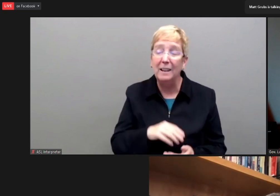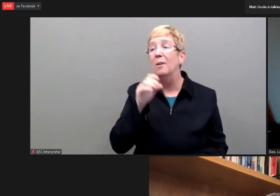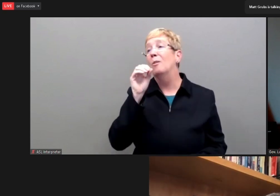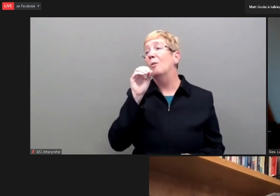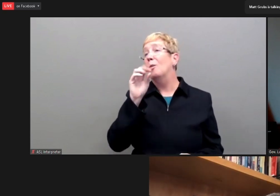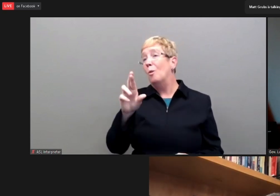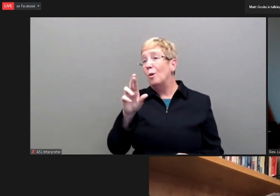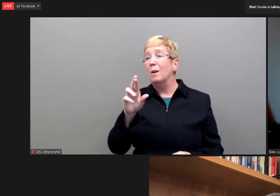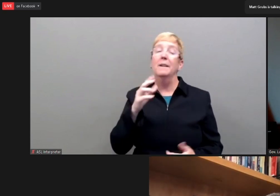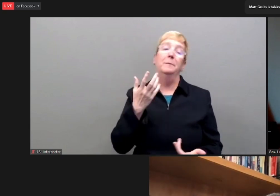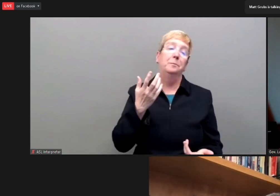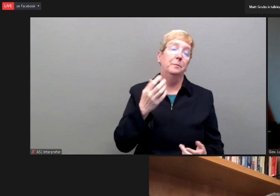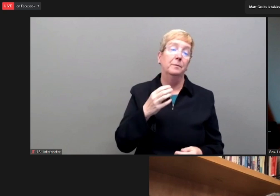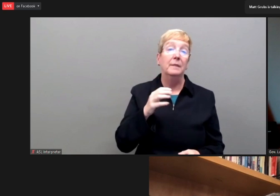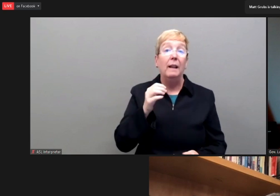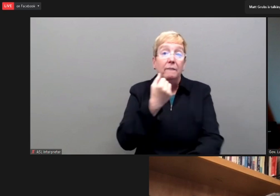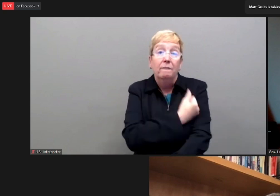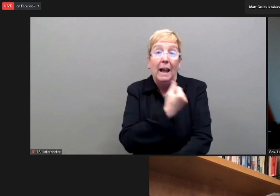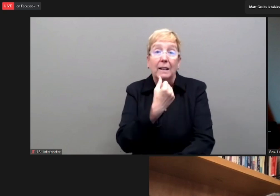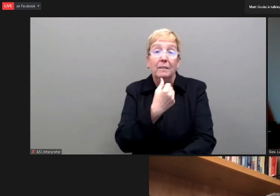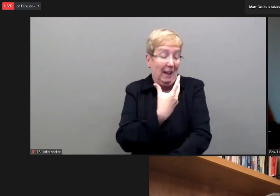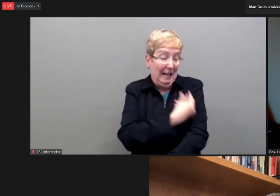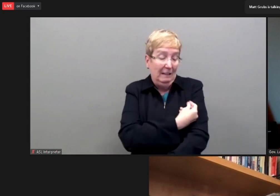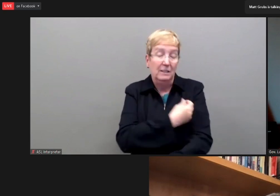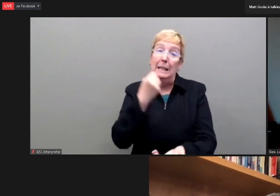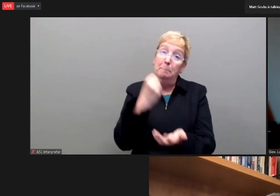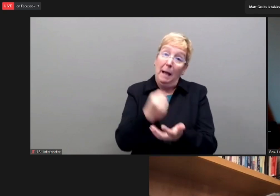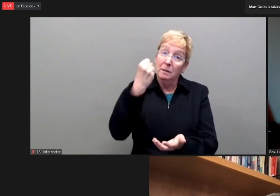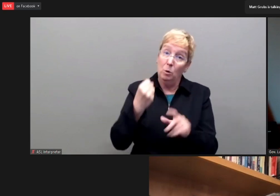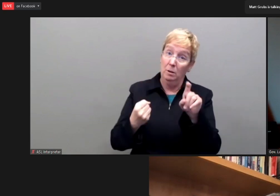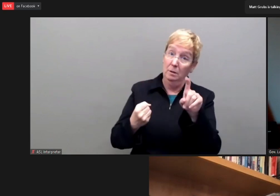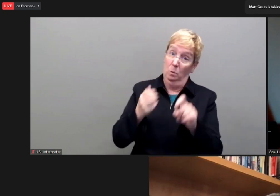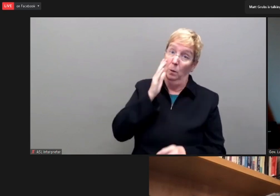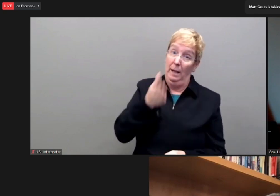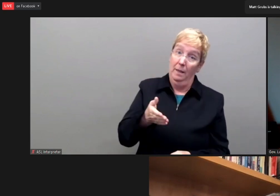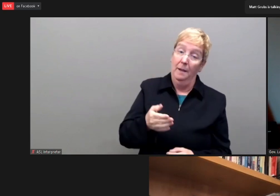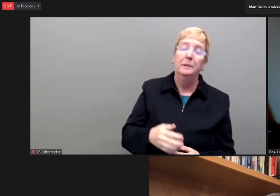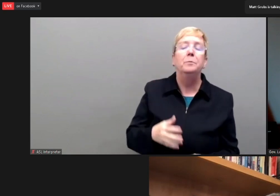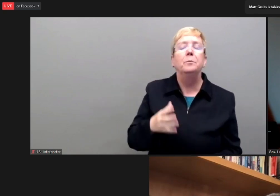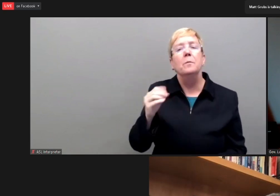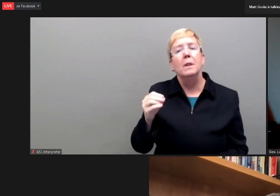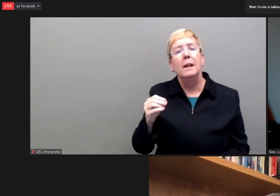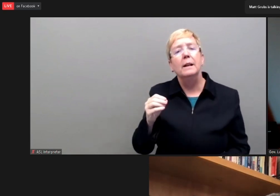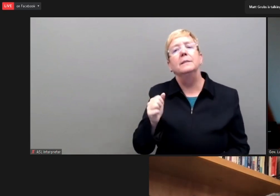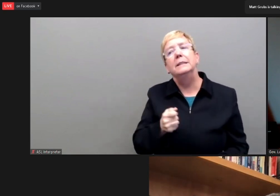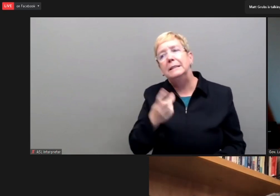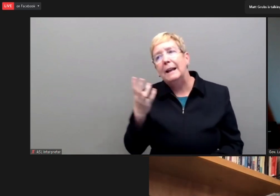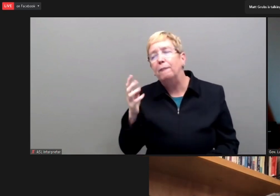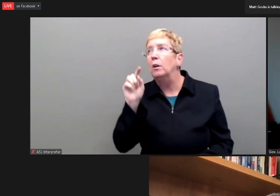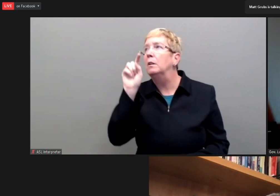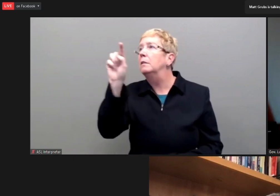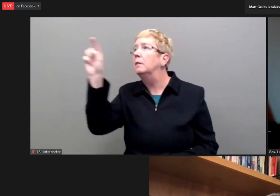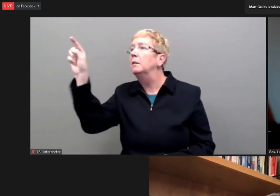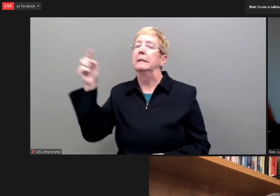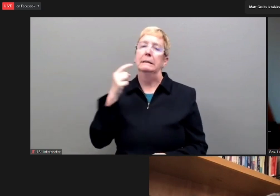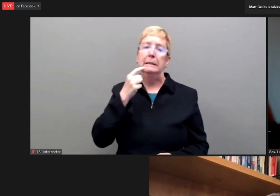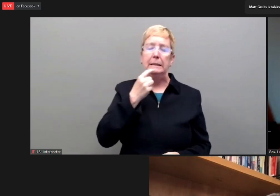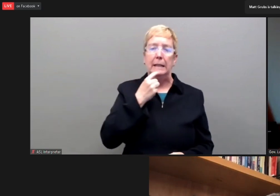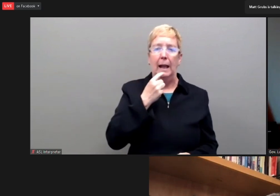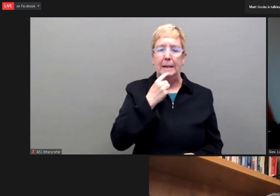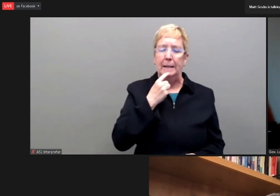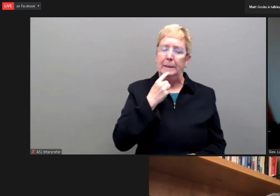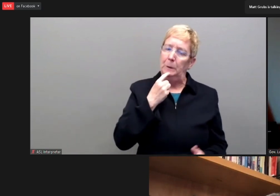And the second question is, a number of Republicans over the past couple of weeks have raised concerns